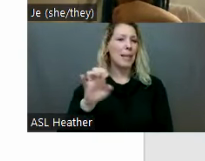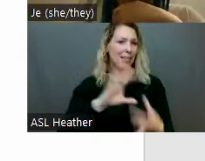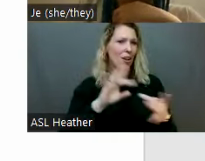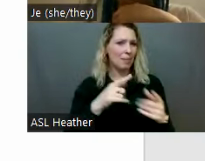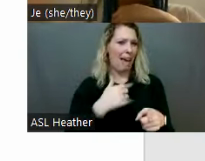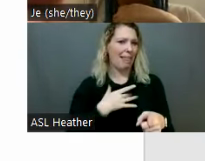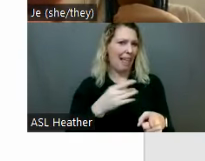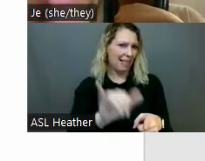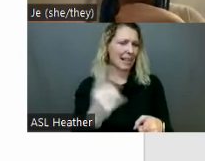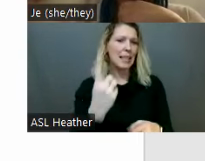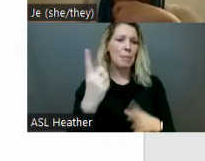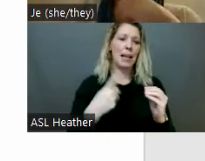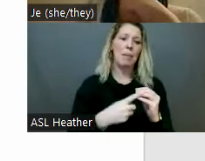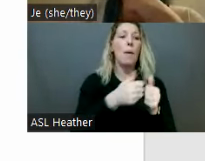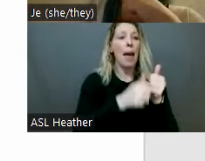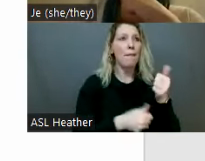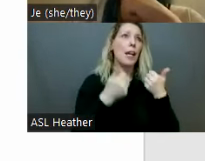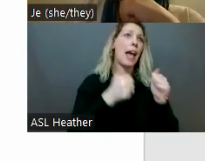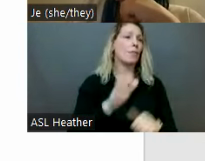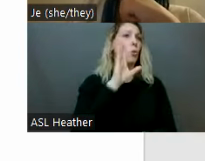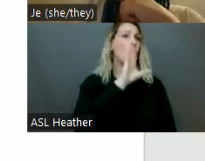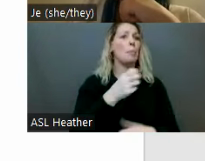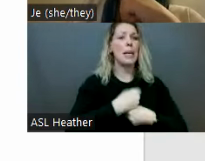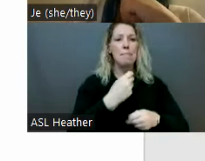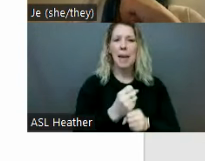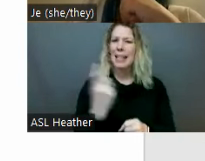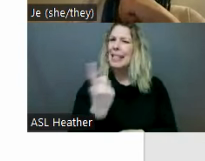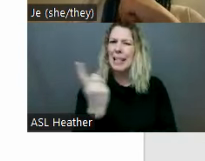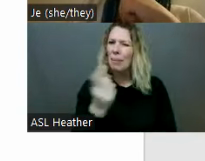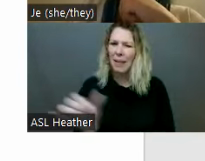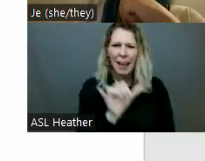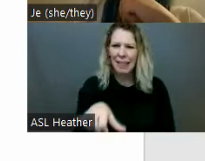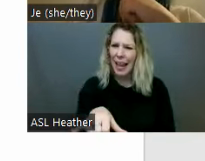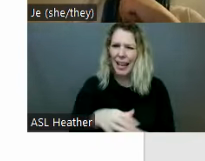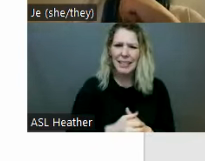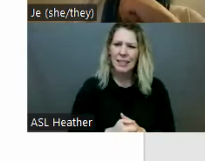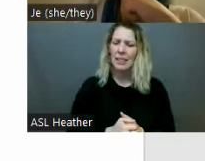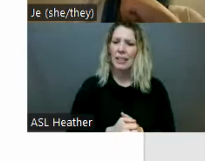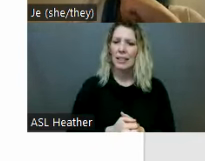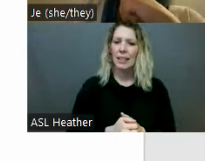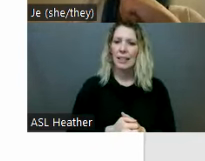So something about like every effort will be made, or something like that, because O algo así.